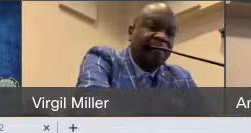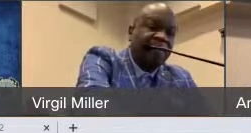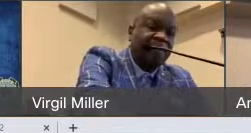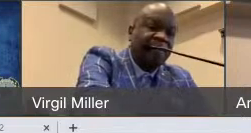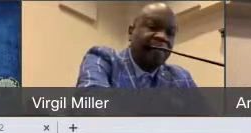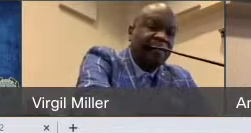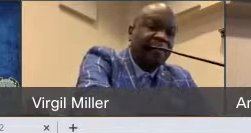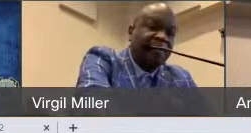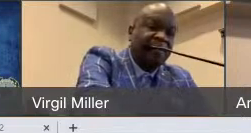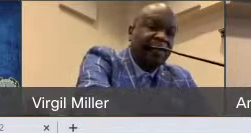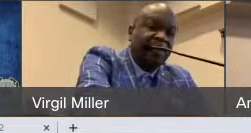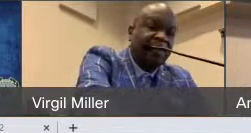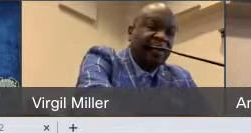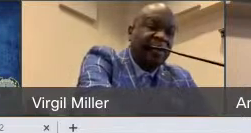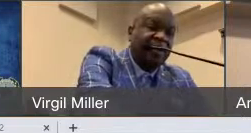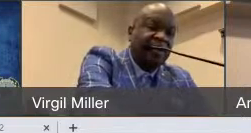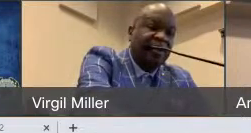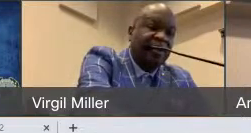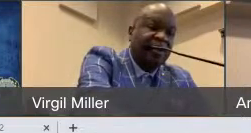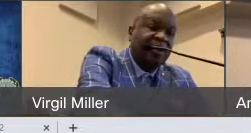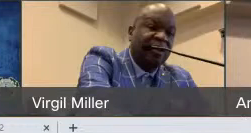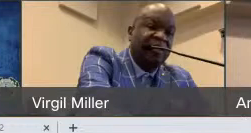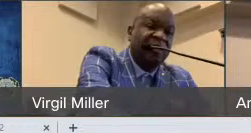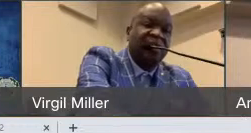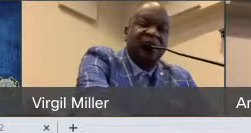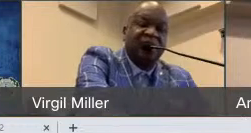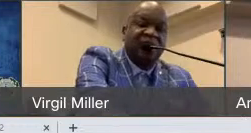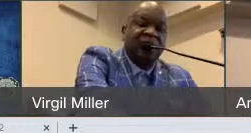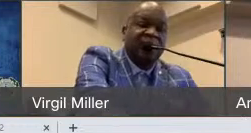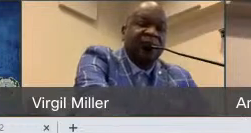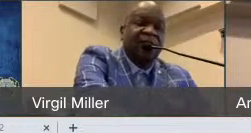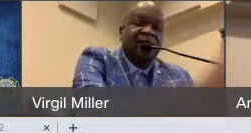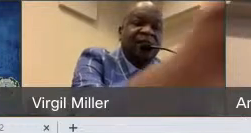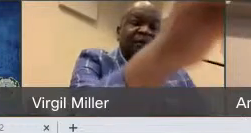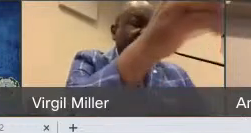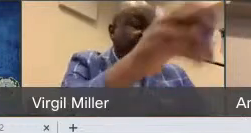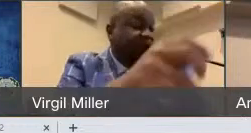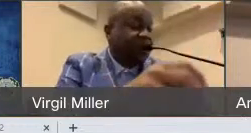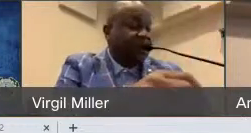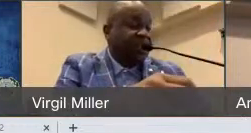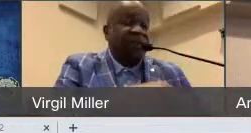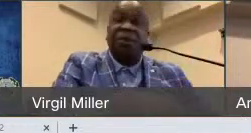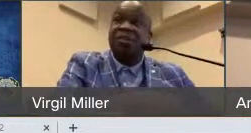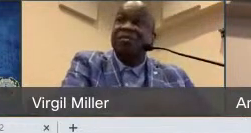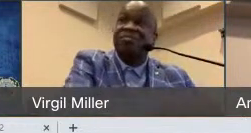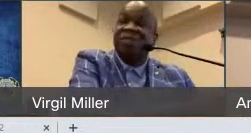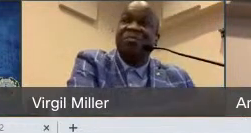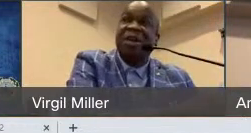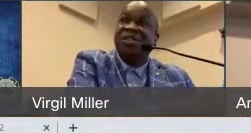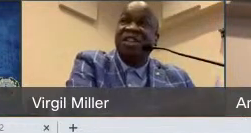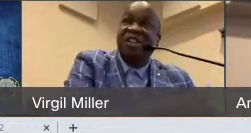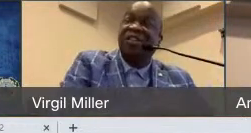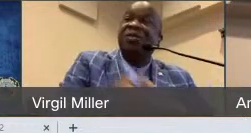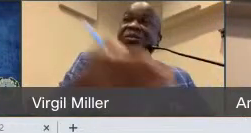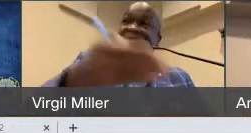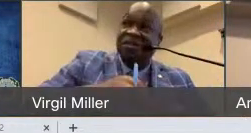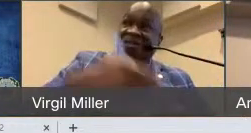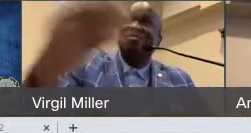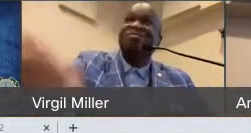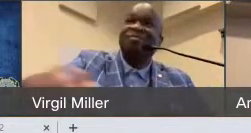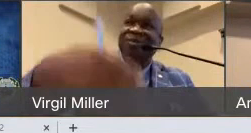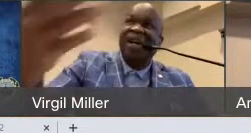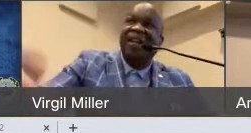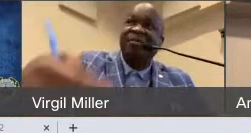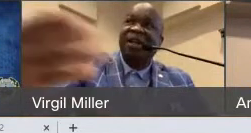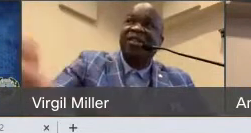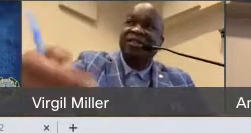amount of the second tranche, and that's it. That's the end of it. Okay. And of course, this budget